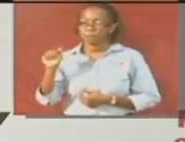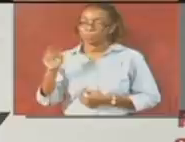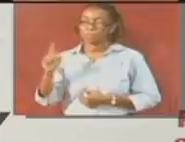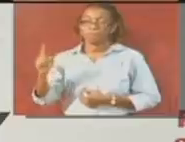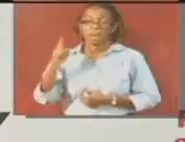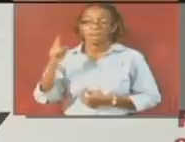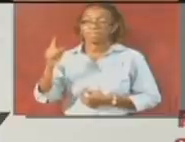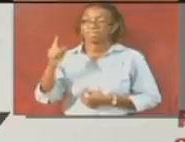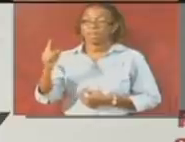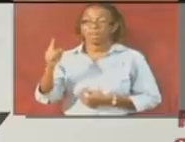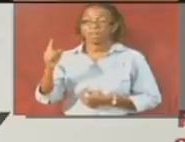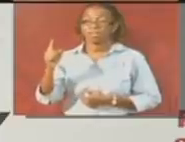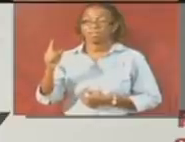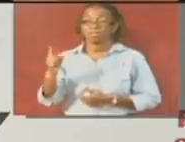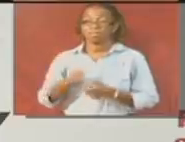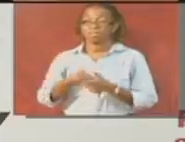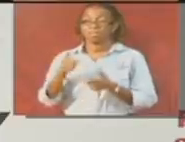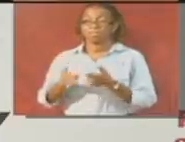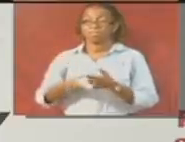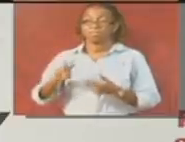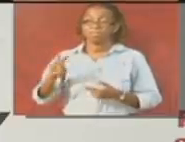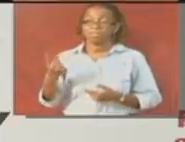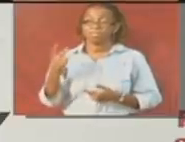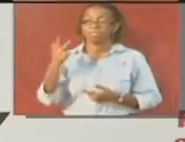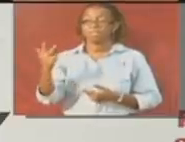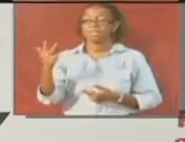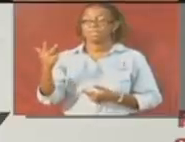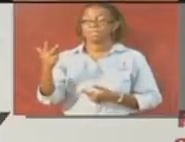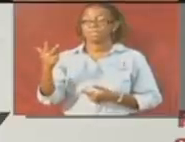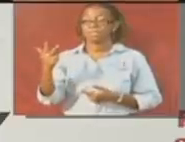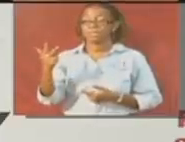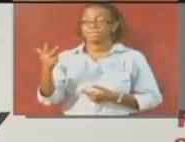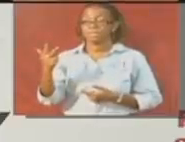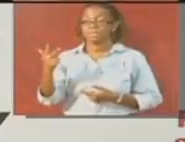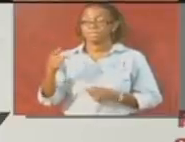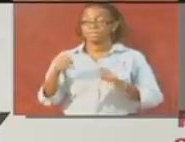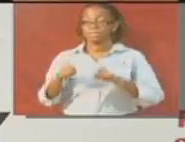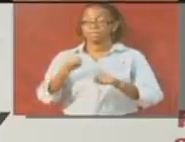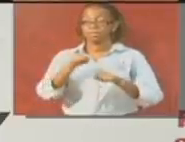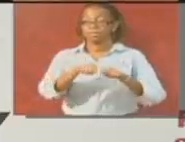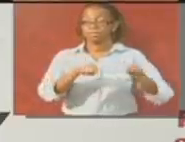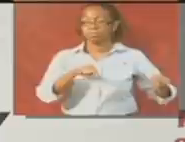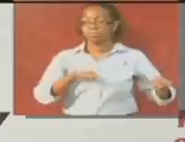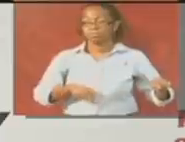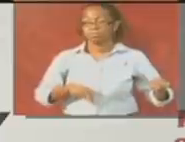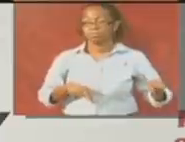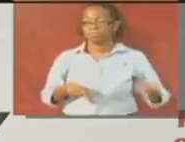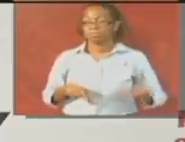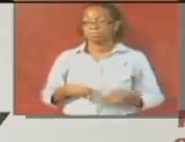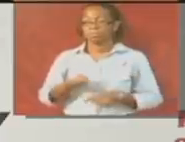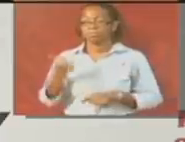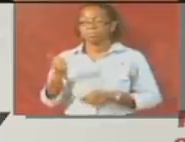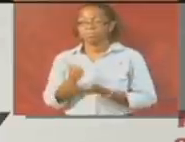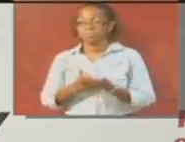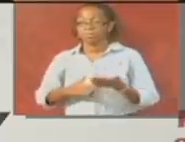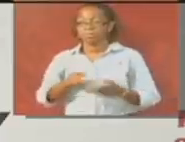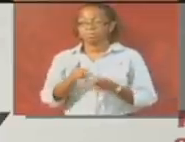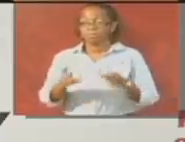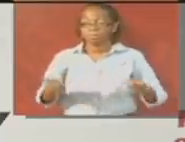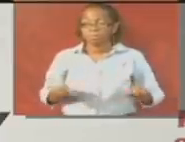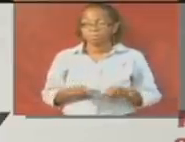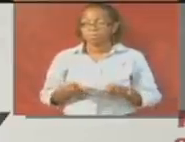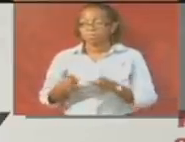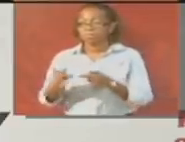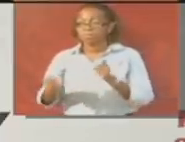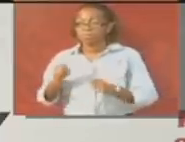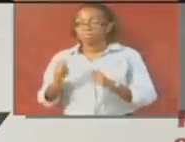and then the other 3 in other parts of the country, indicating that there was no direct link